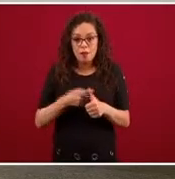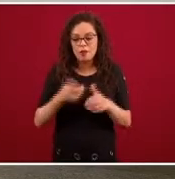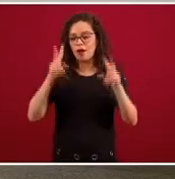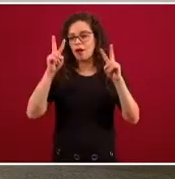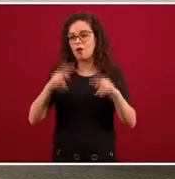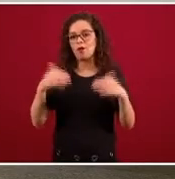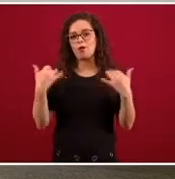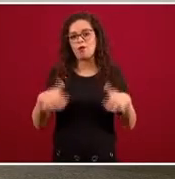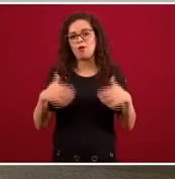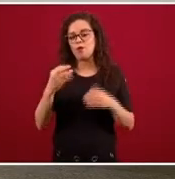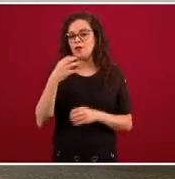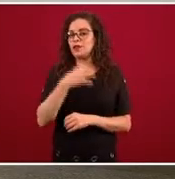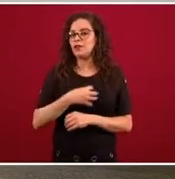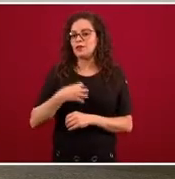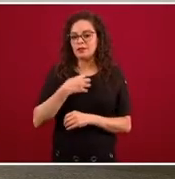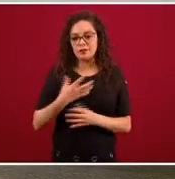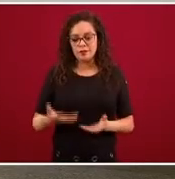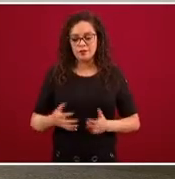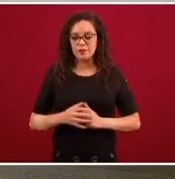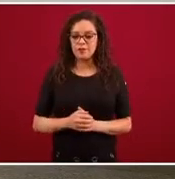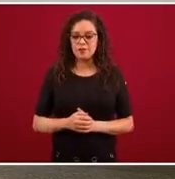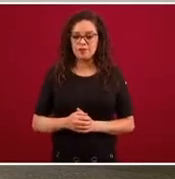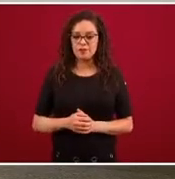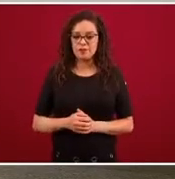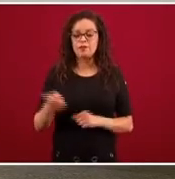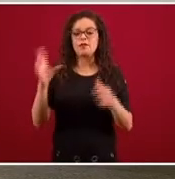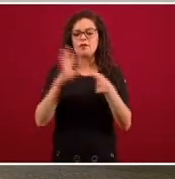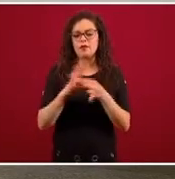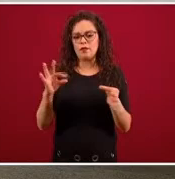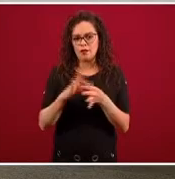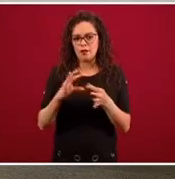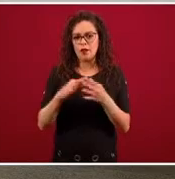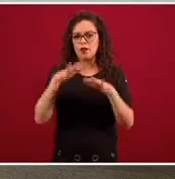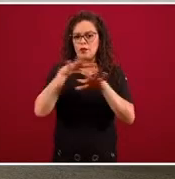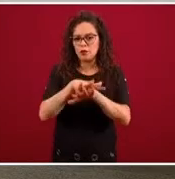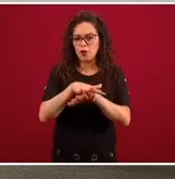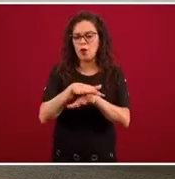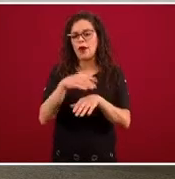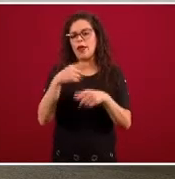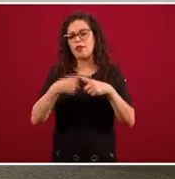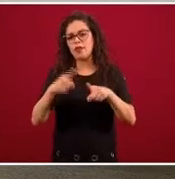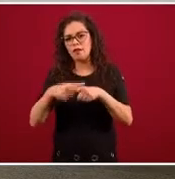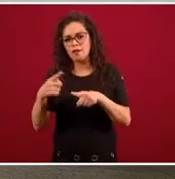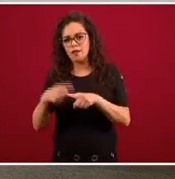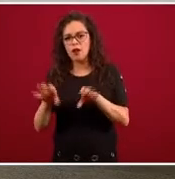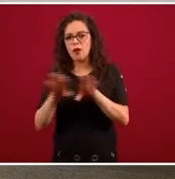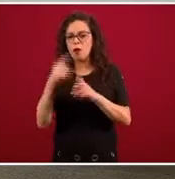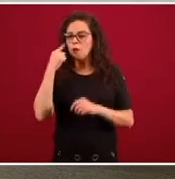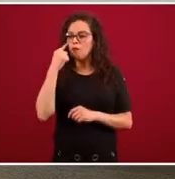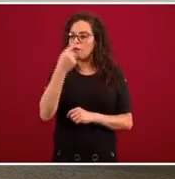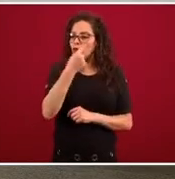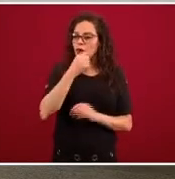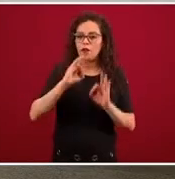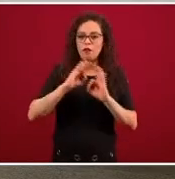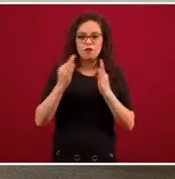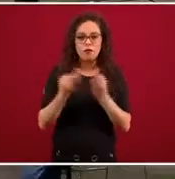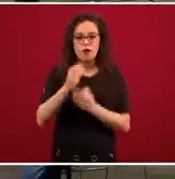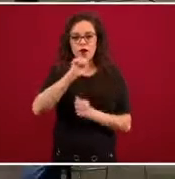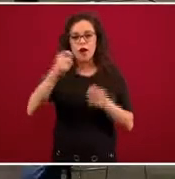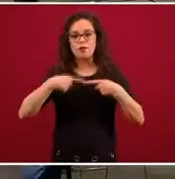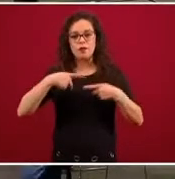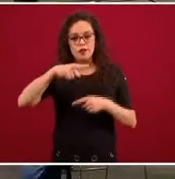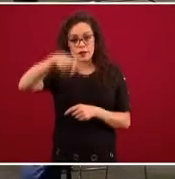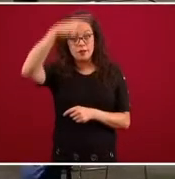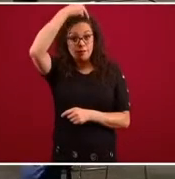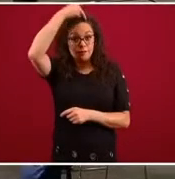Now, it's great to have a totally different perspective from you, the nursing perspective. And I think this is